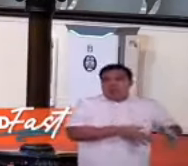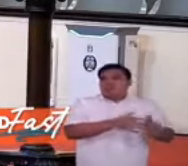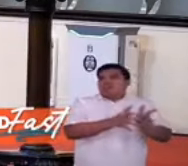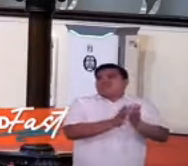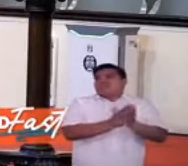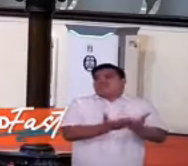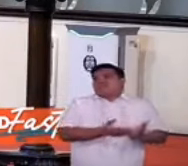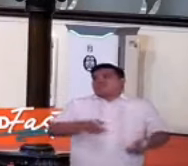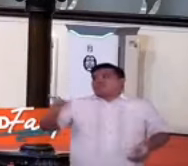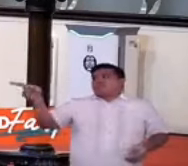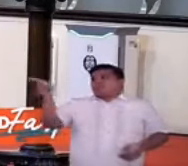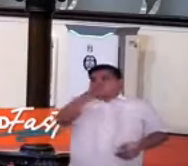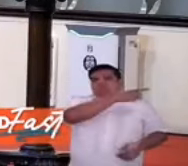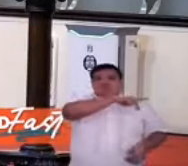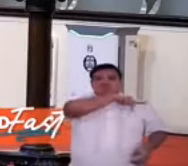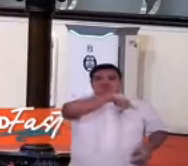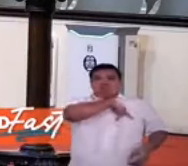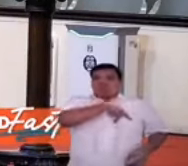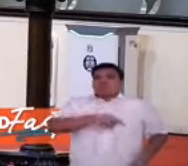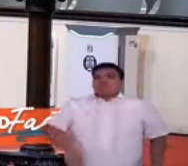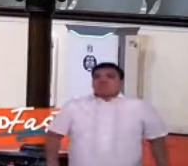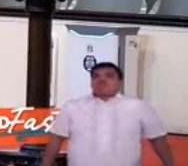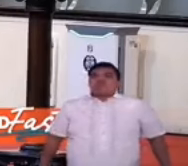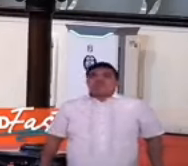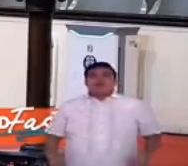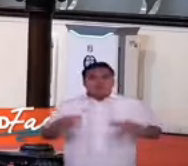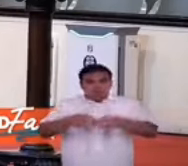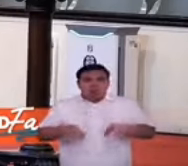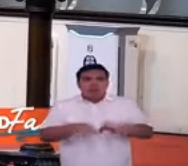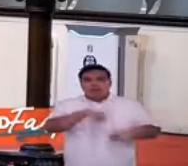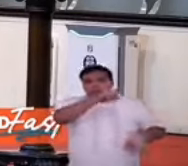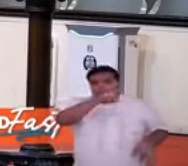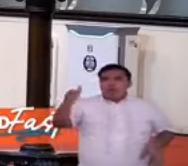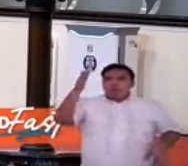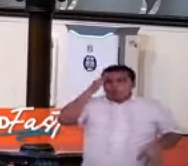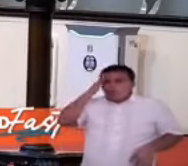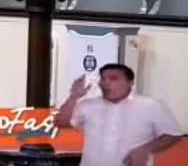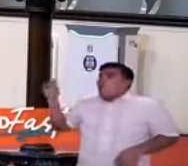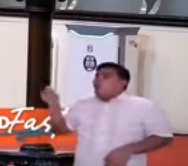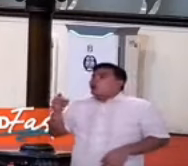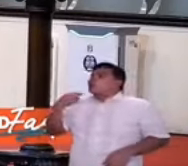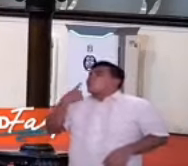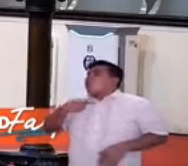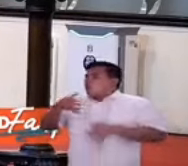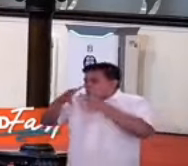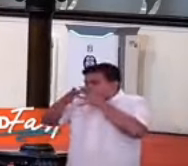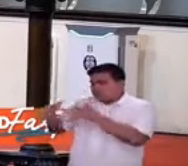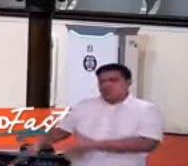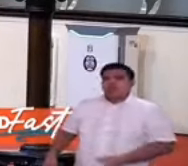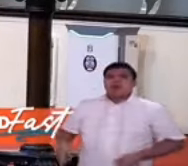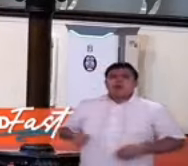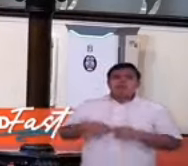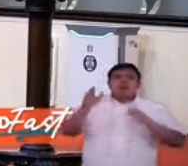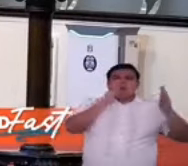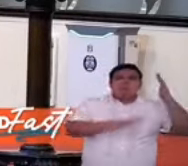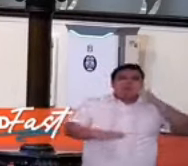A person has a will. They can choose to reject. But the thing is, they know what they have rejected. The problem